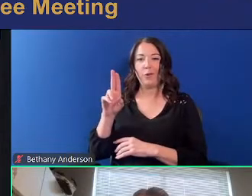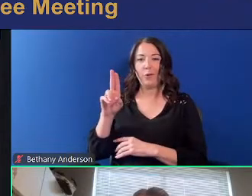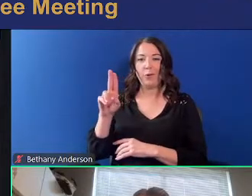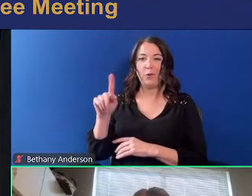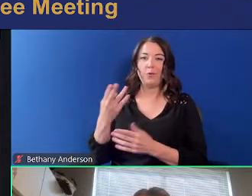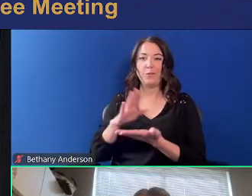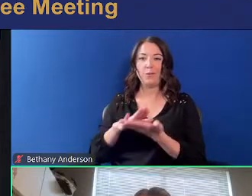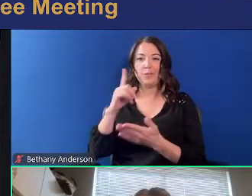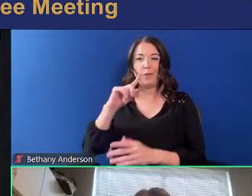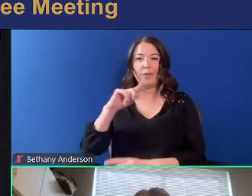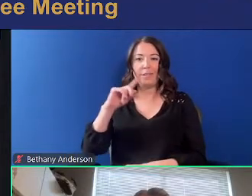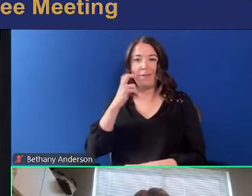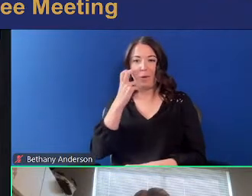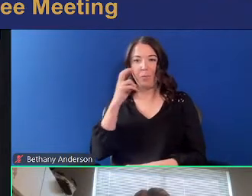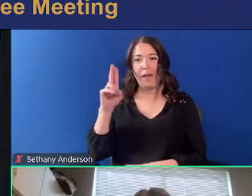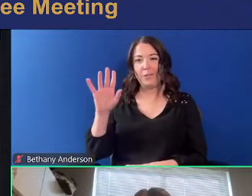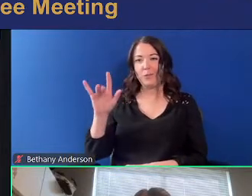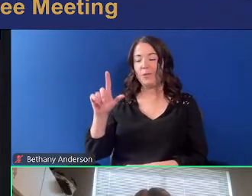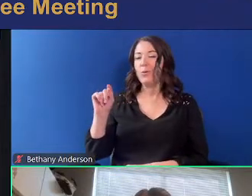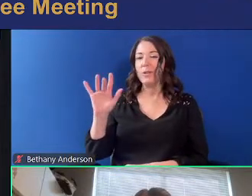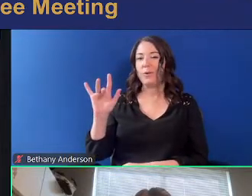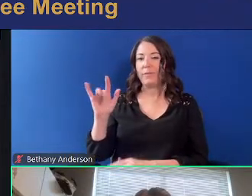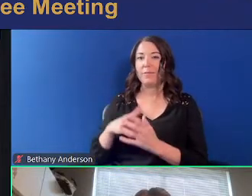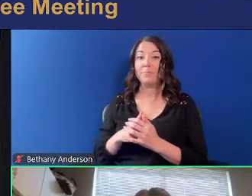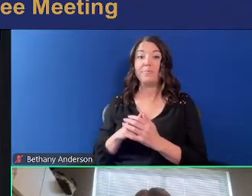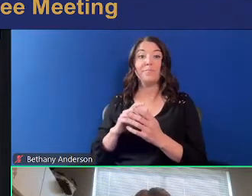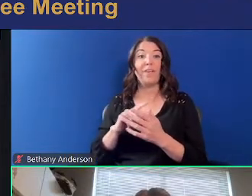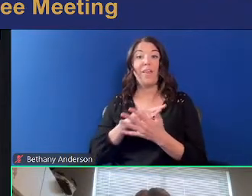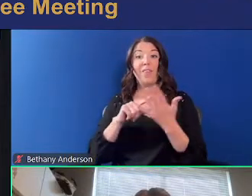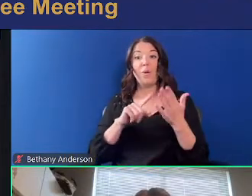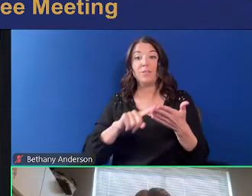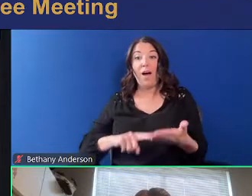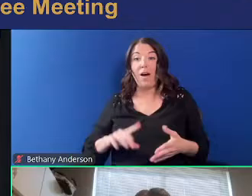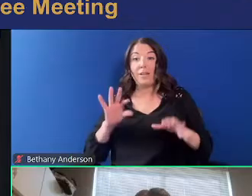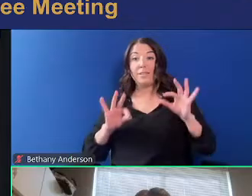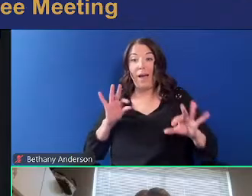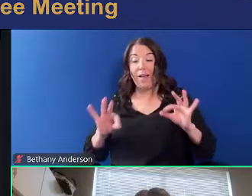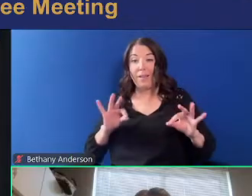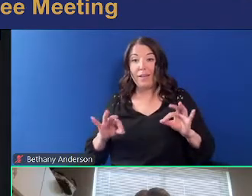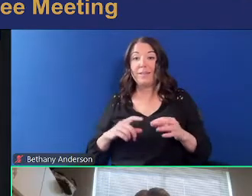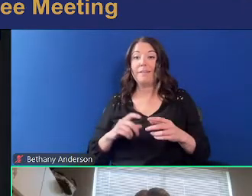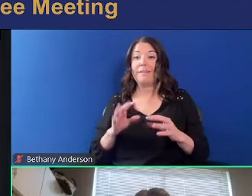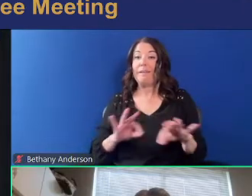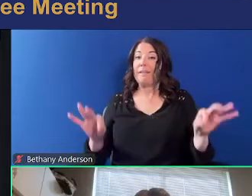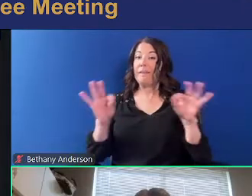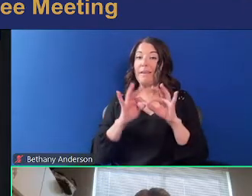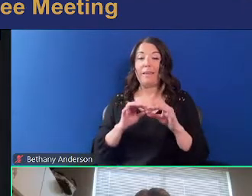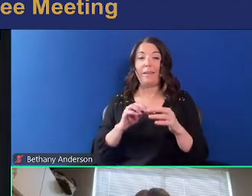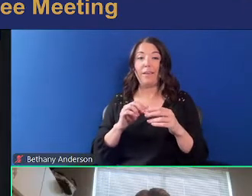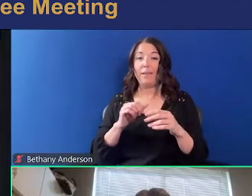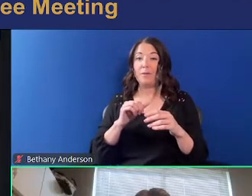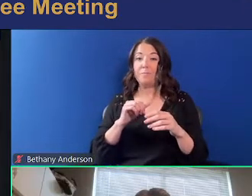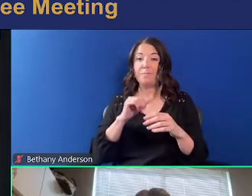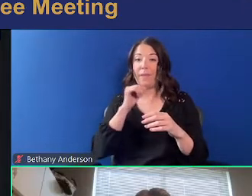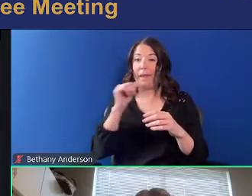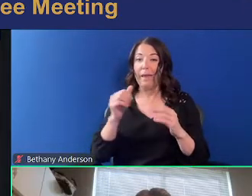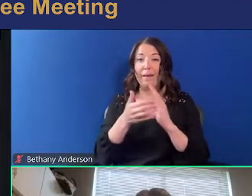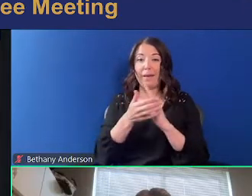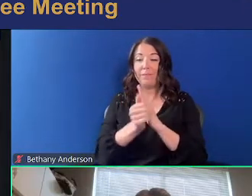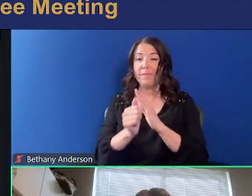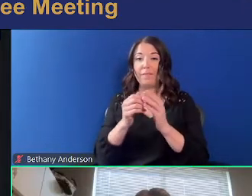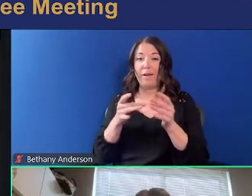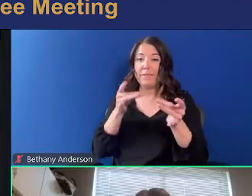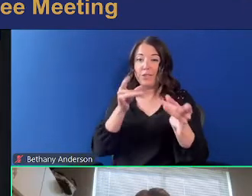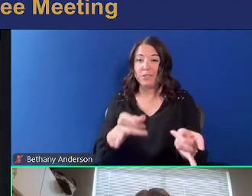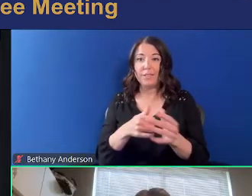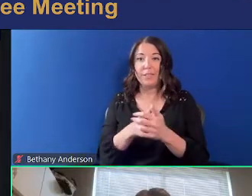in 2025. The audits highlighted key inefficiencies requiring immediate rectification, specifically